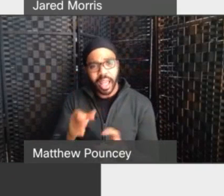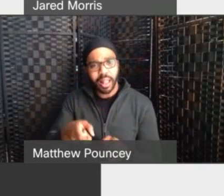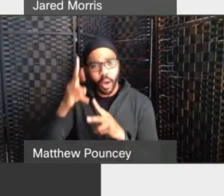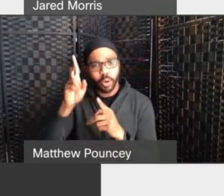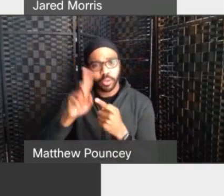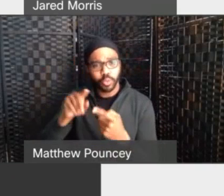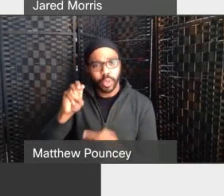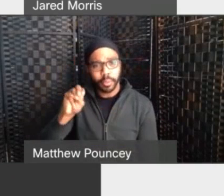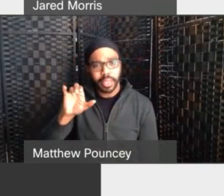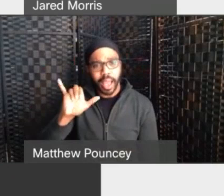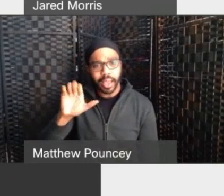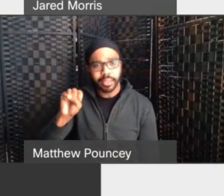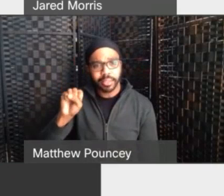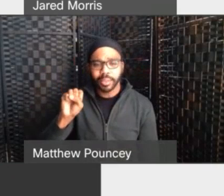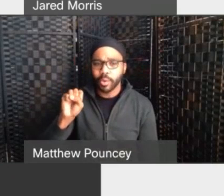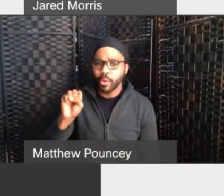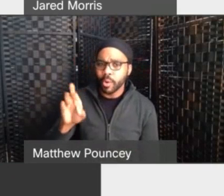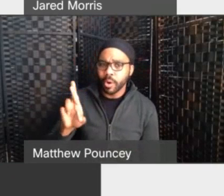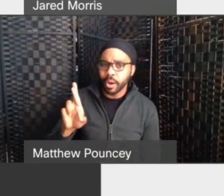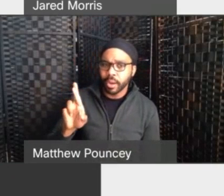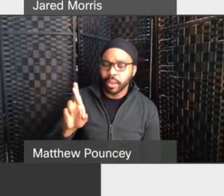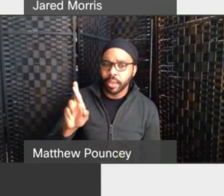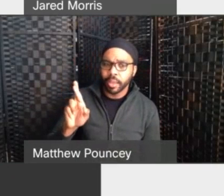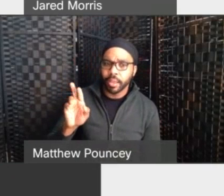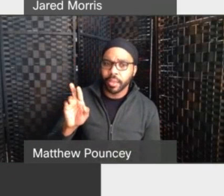MCIS, or